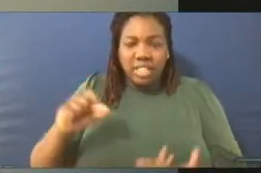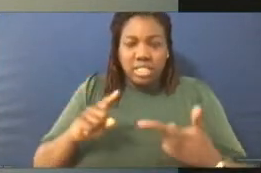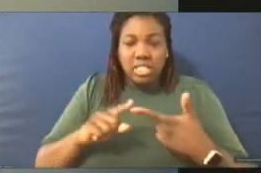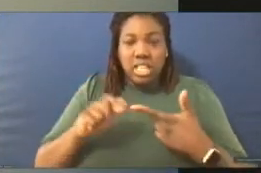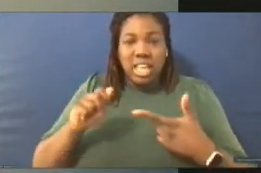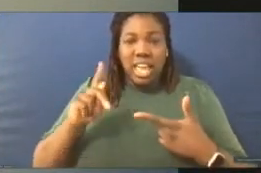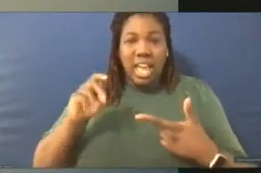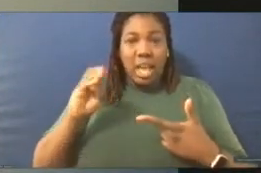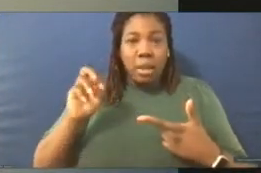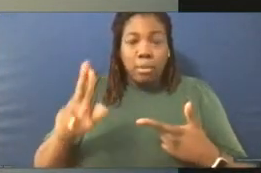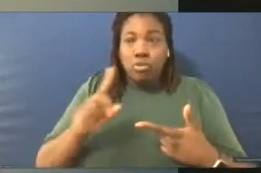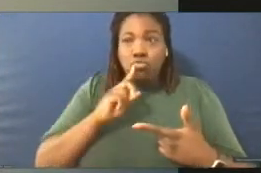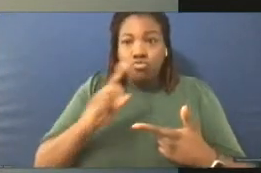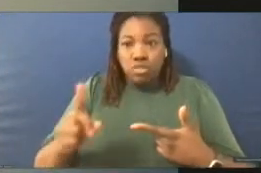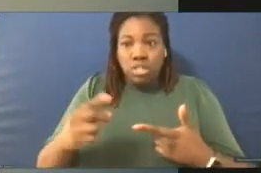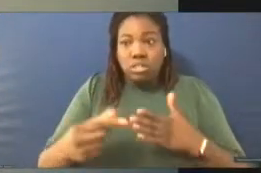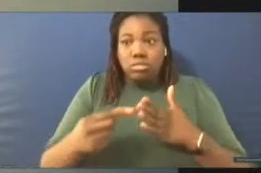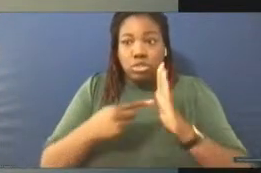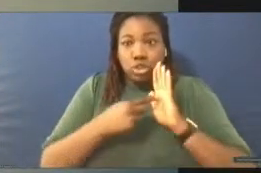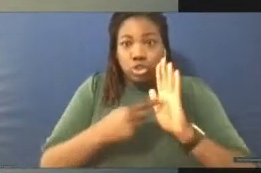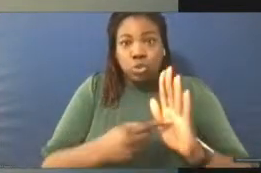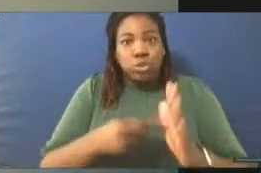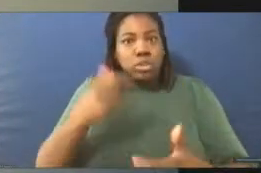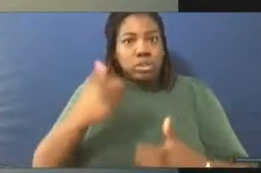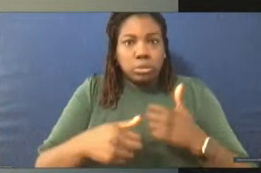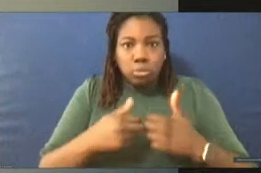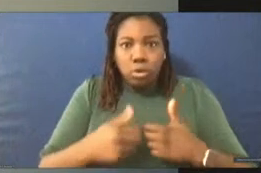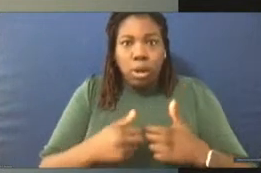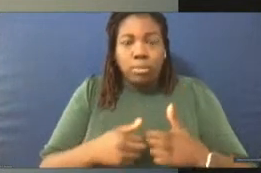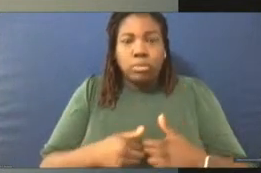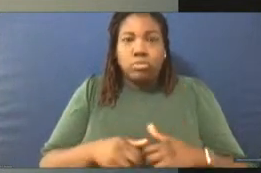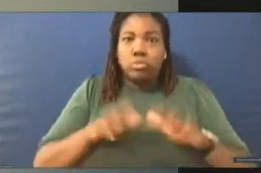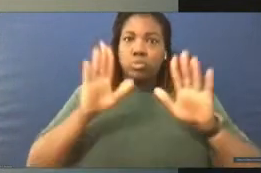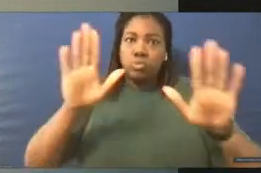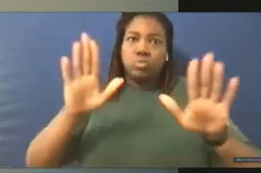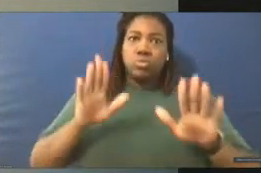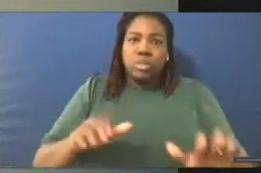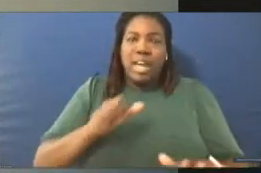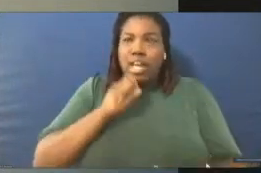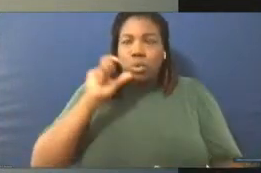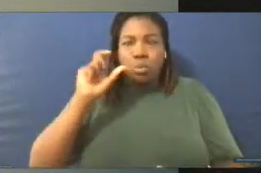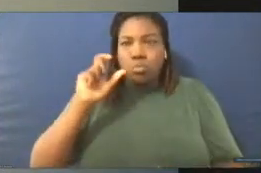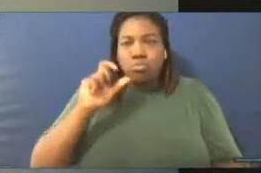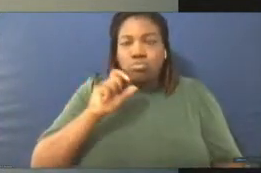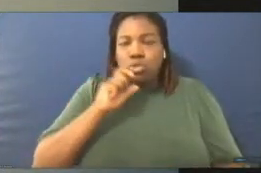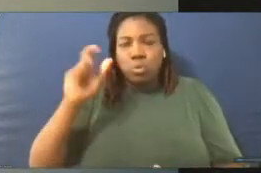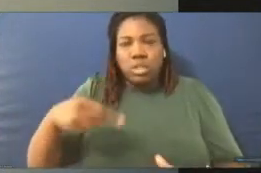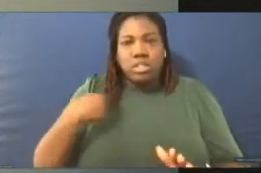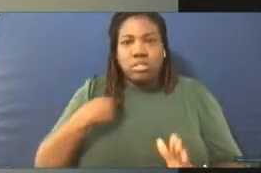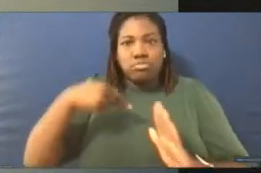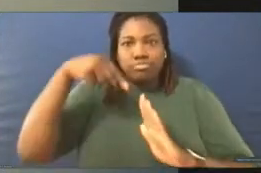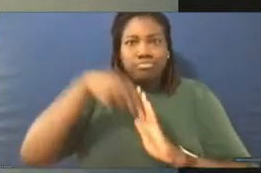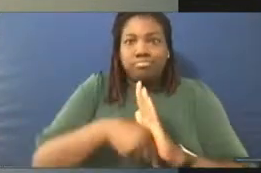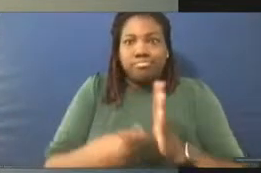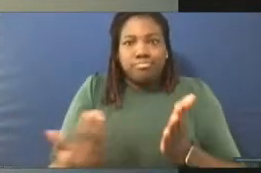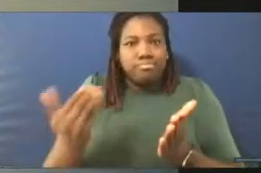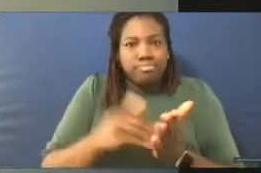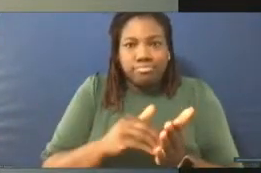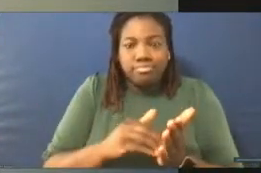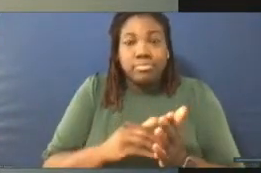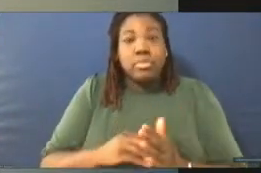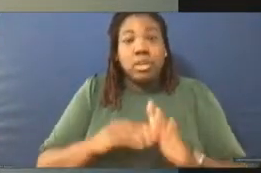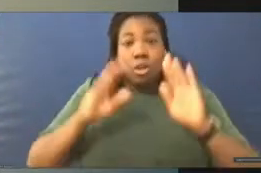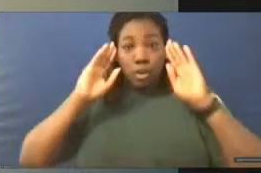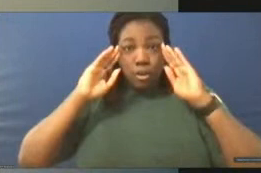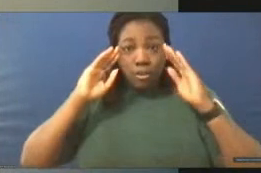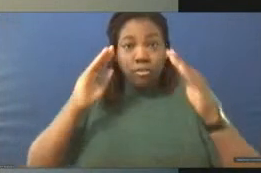outlined the problems so well. I don't think that there's a need for me to reiterate that. And I want to focus